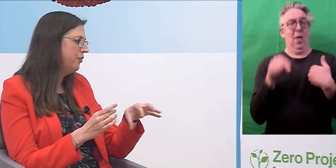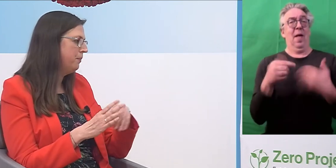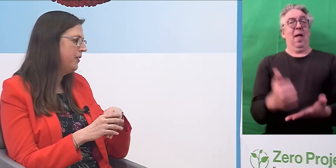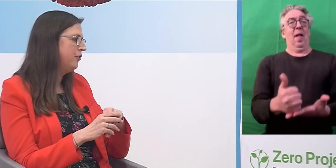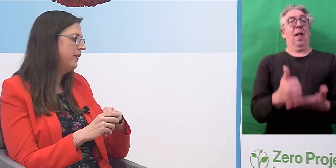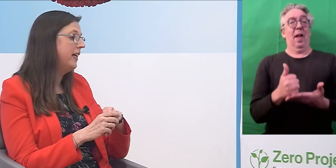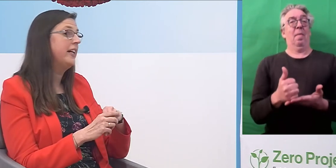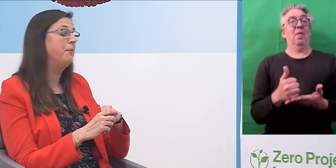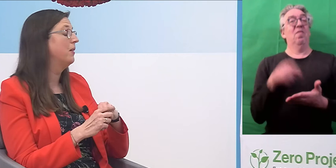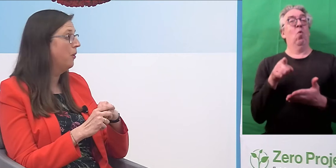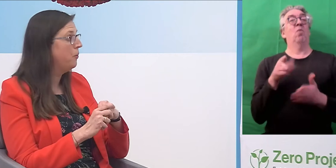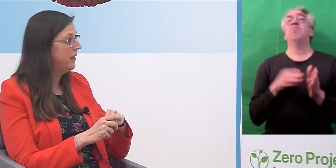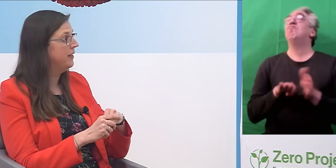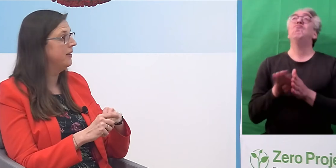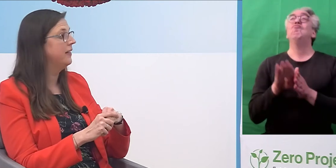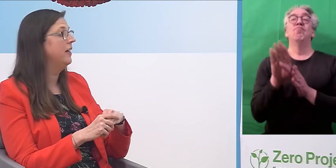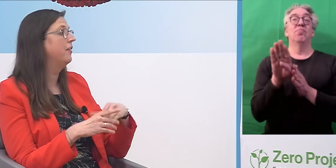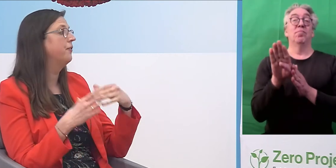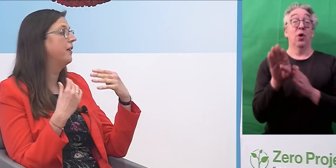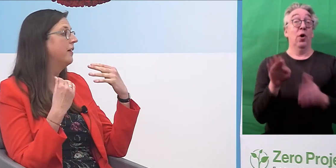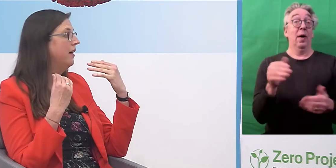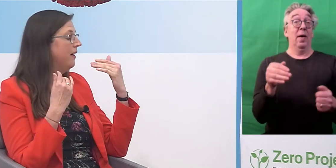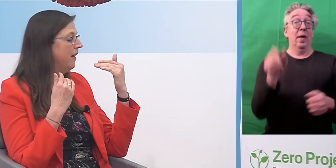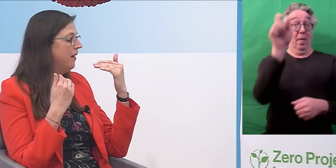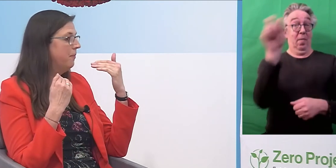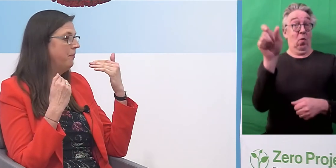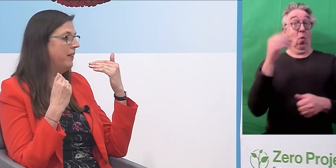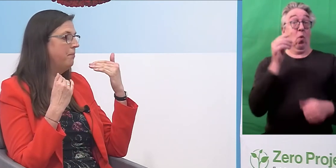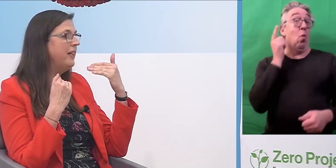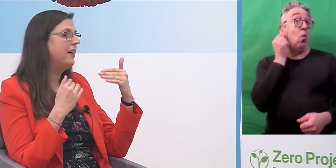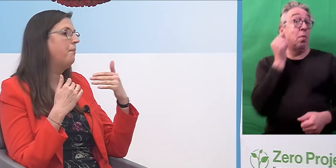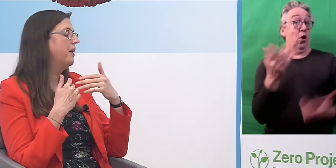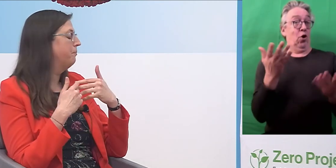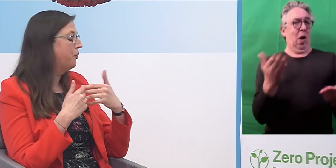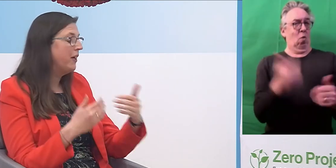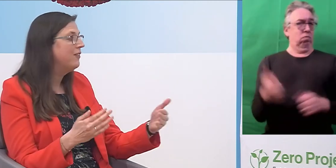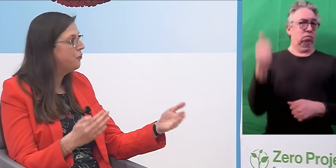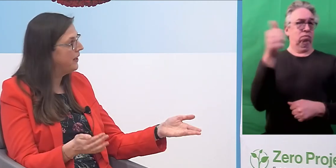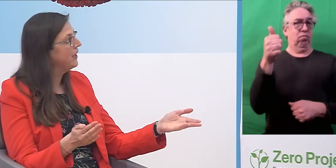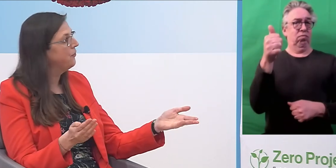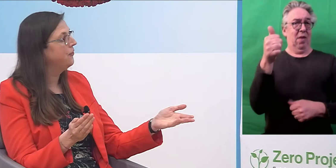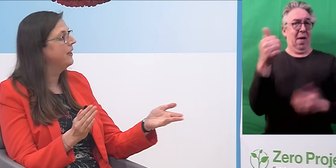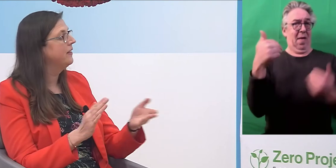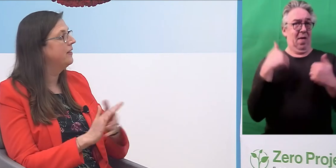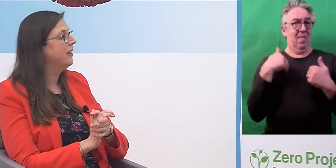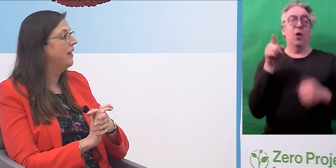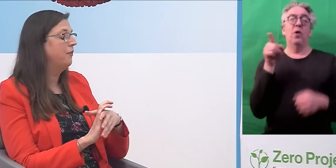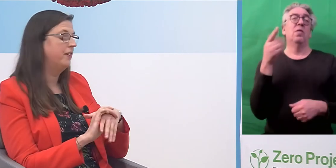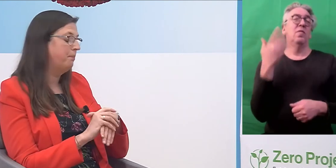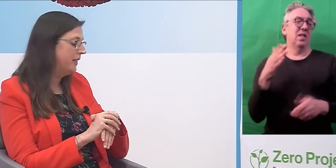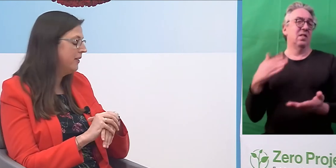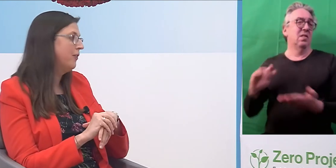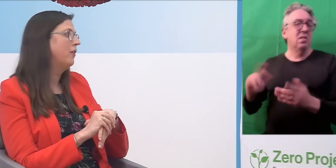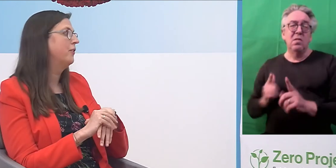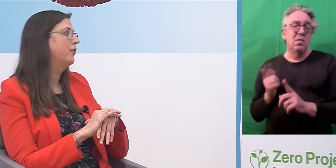in leadership positions, they came a long way, and they have build up a great strength, and they have